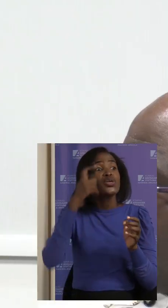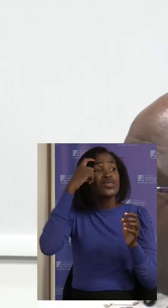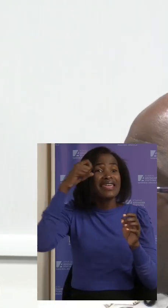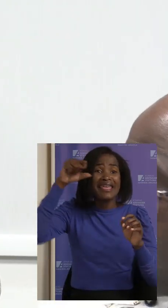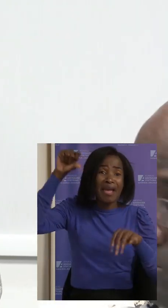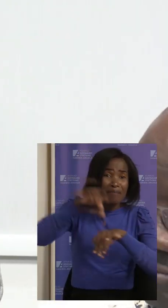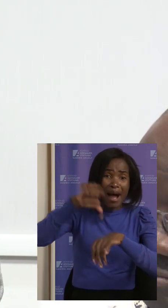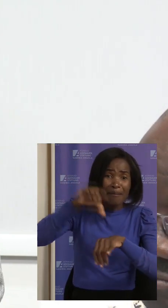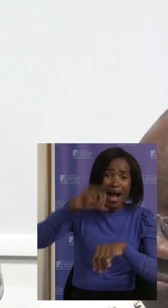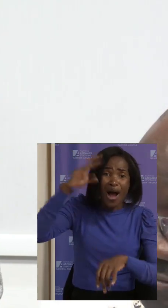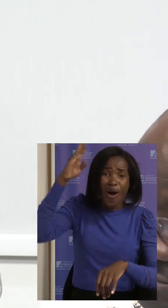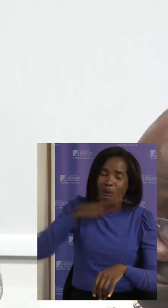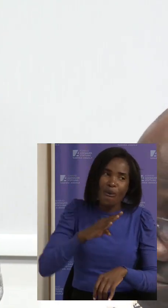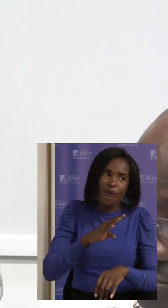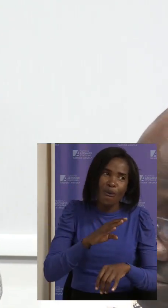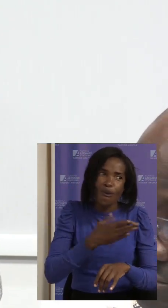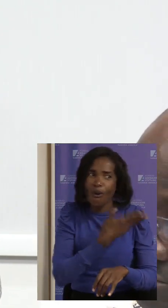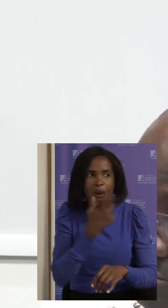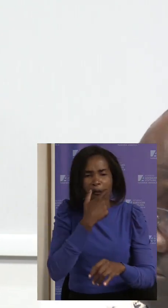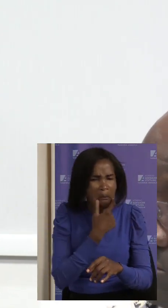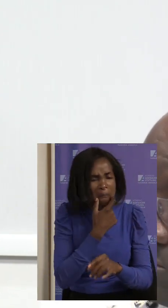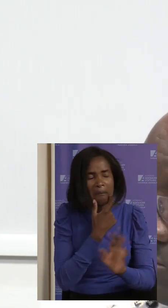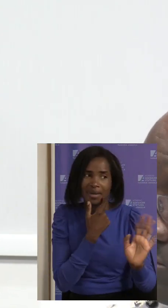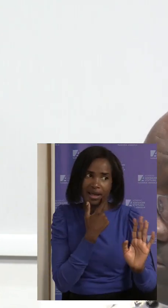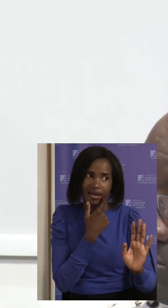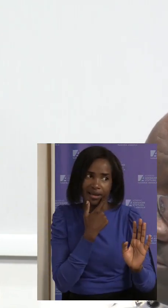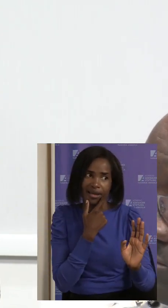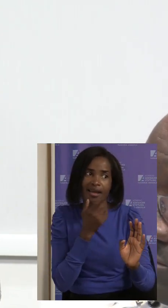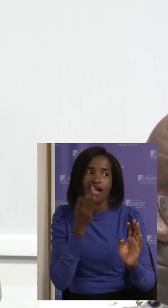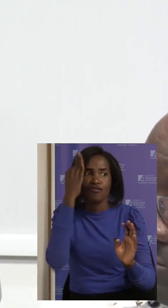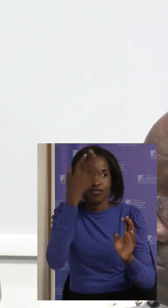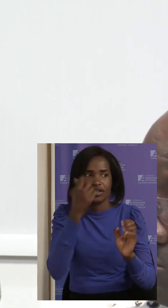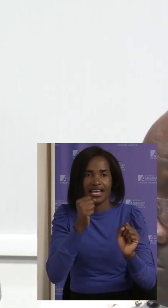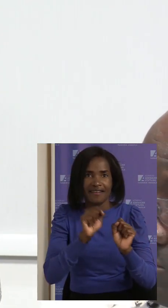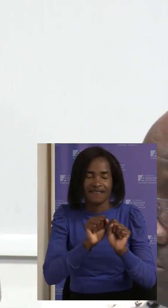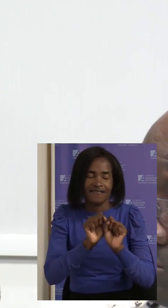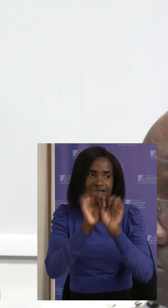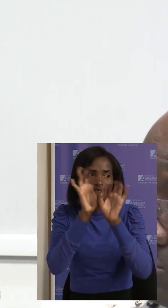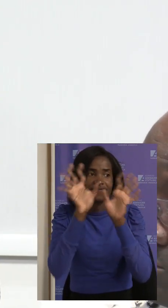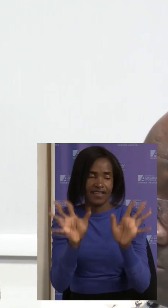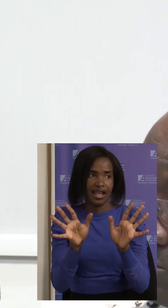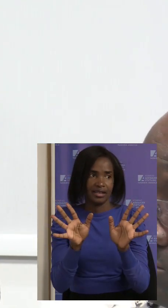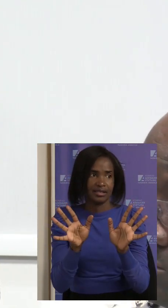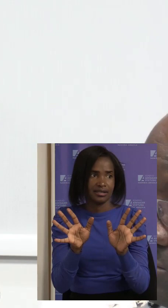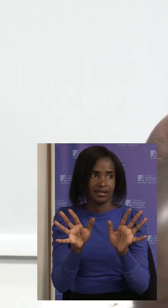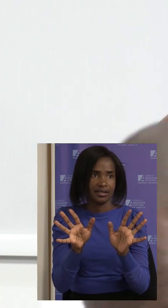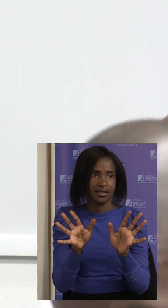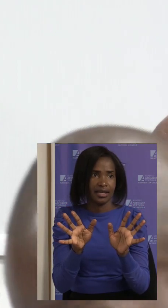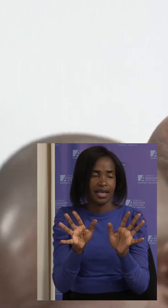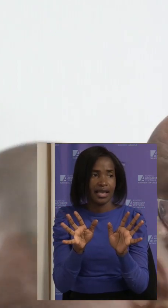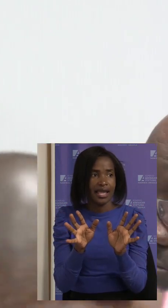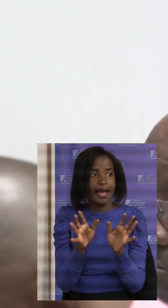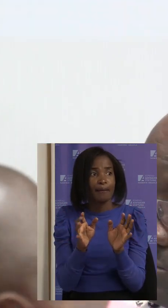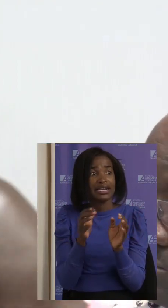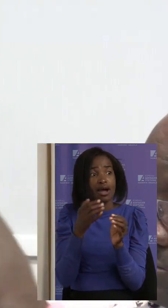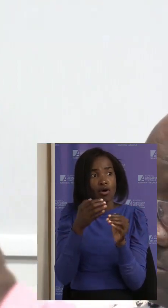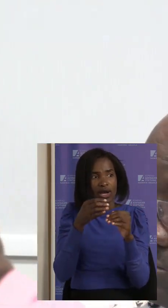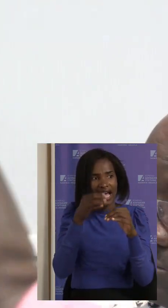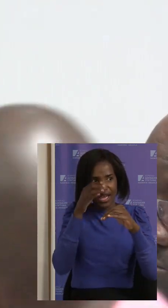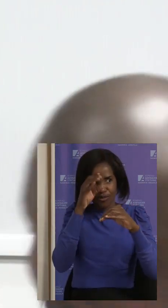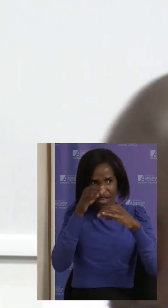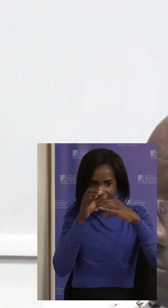of light at the end of the tunnel. But before we end and we reach the end of the tunnel, I think